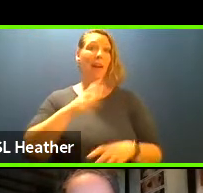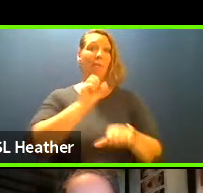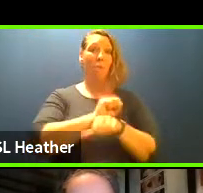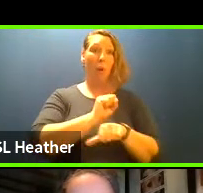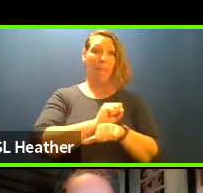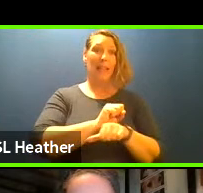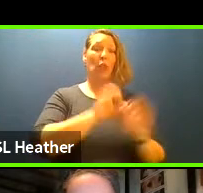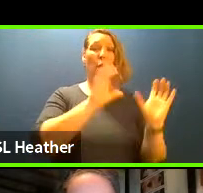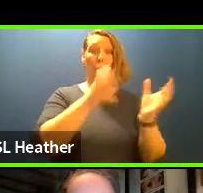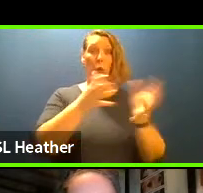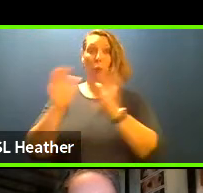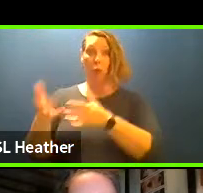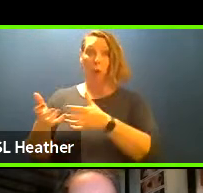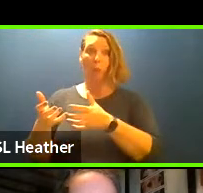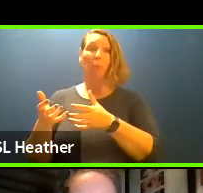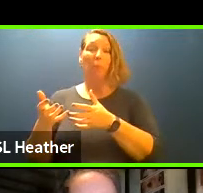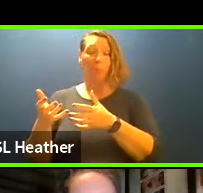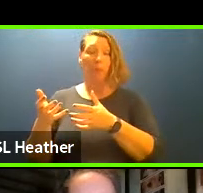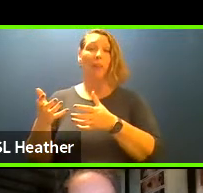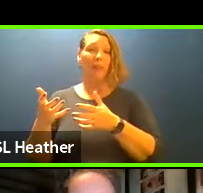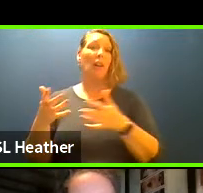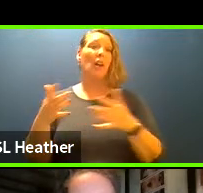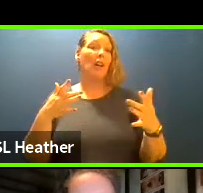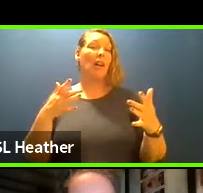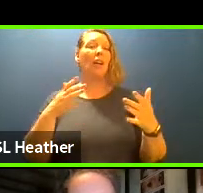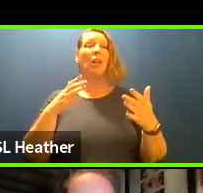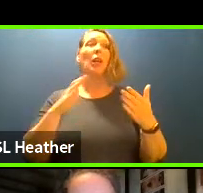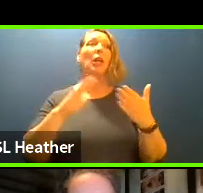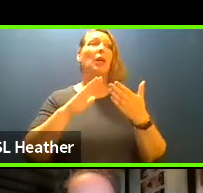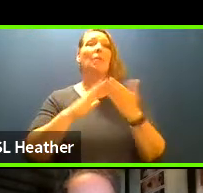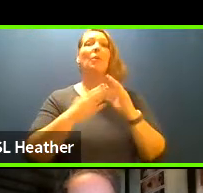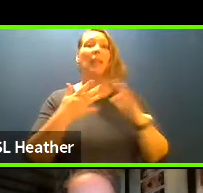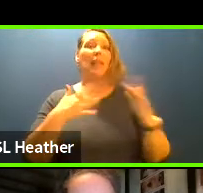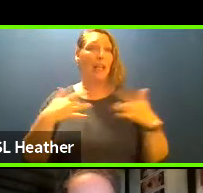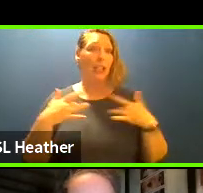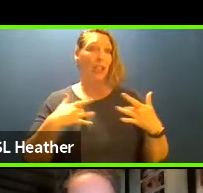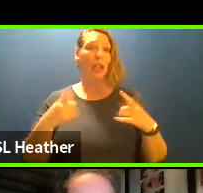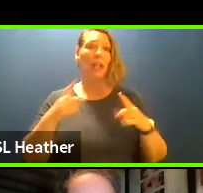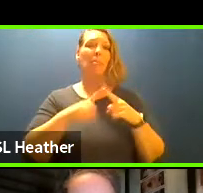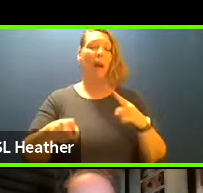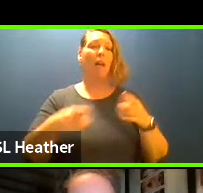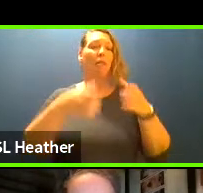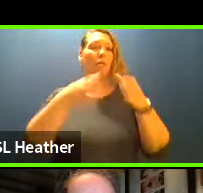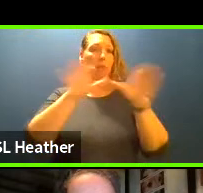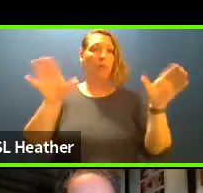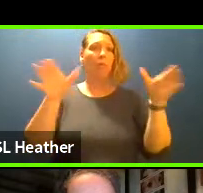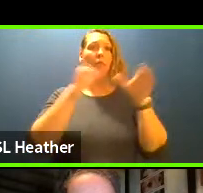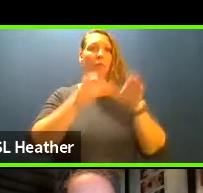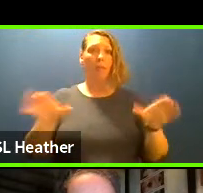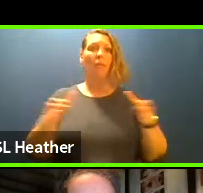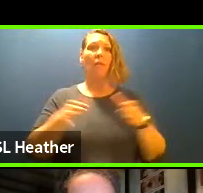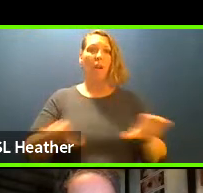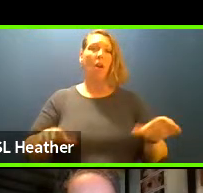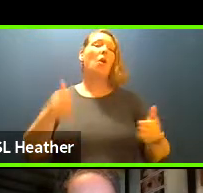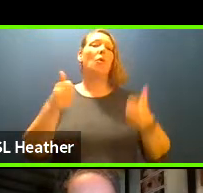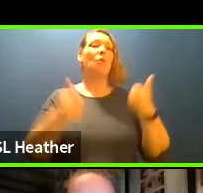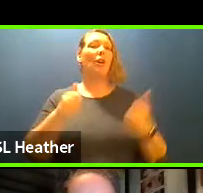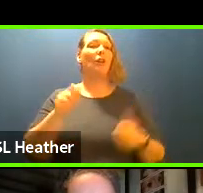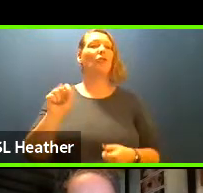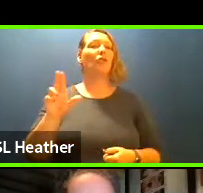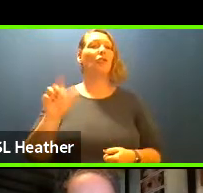groups of concern or communities of concern, but also breaking that down into the trades that are most relevant to the project,